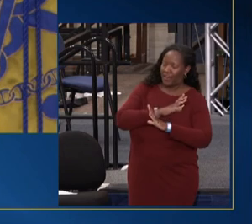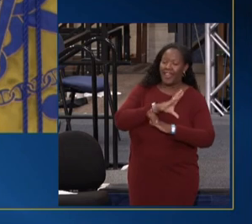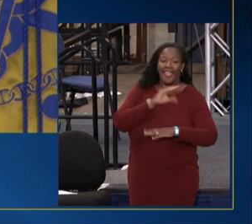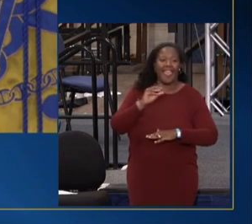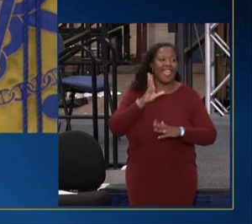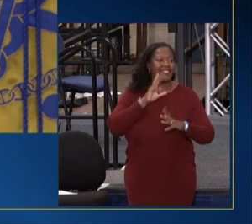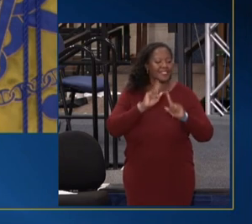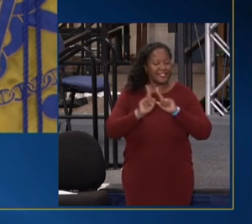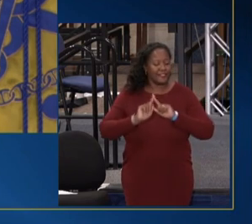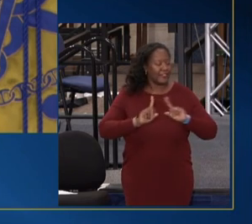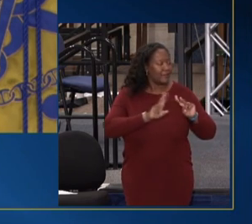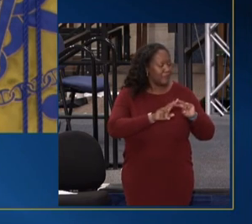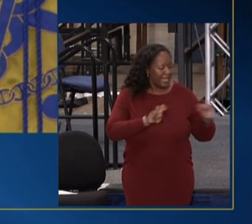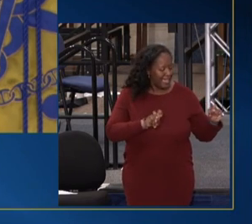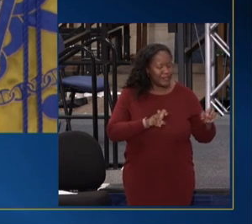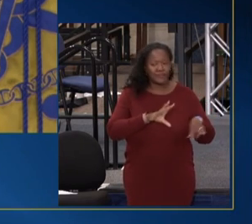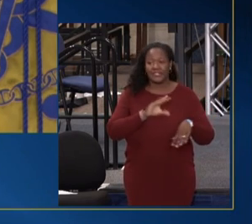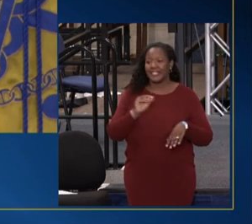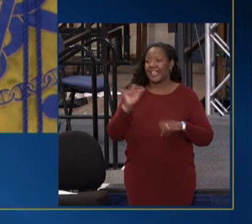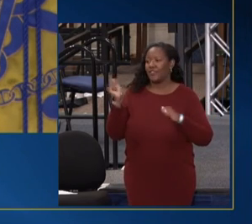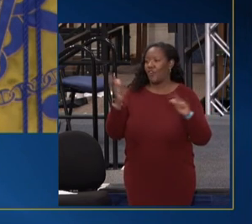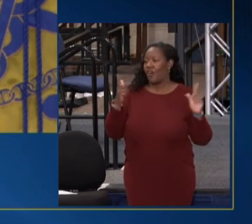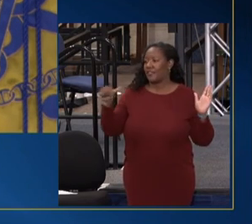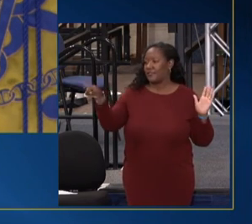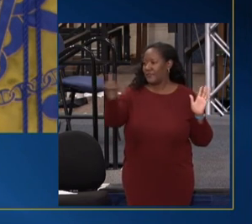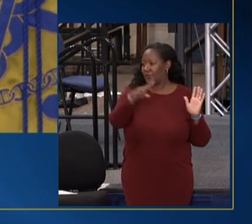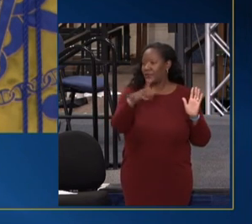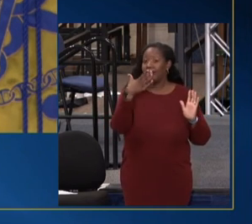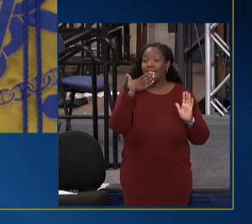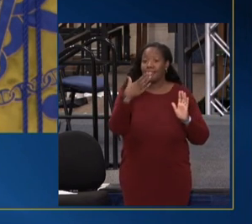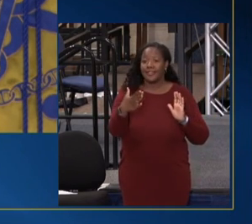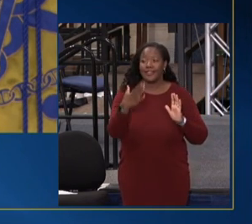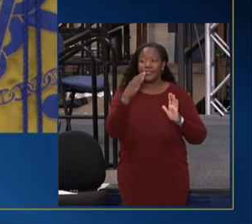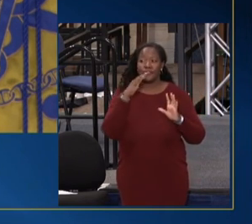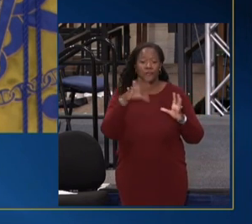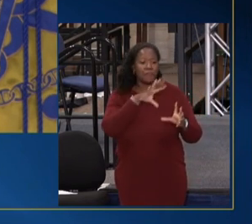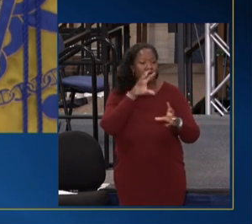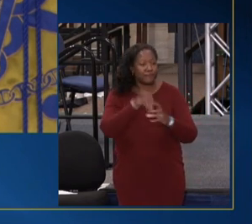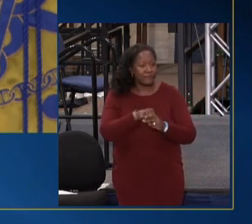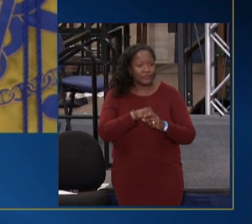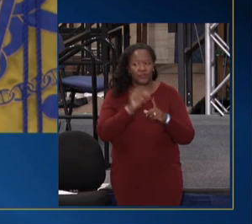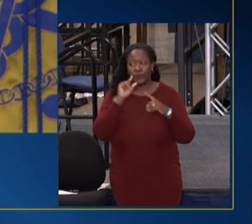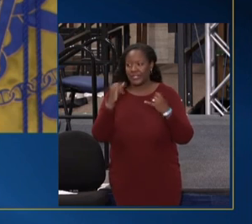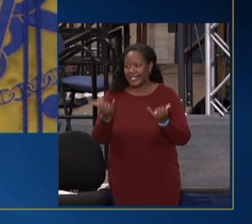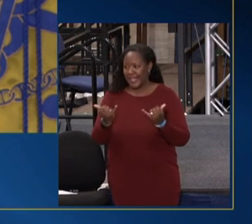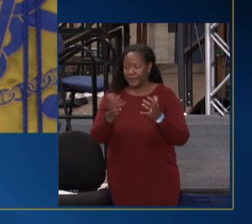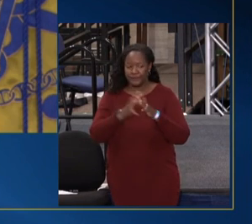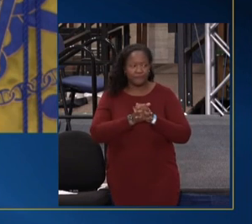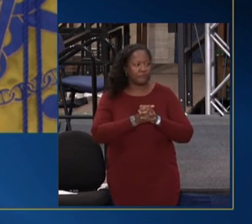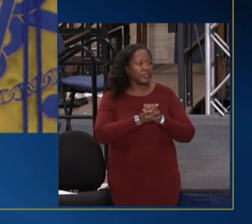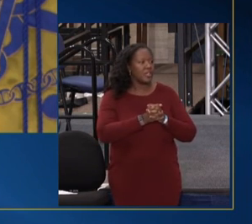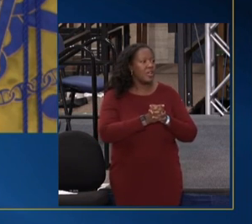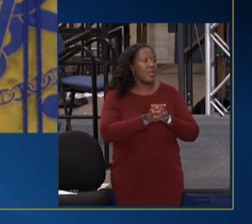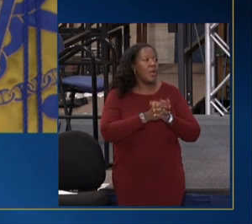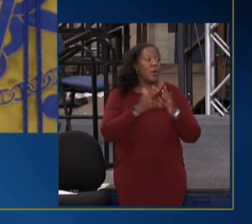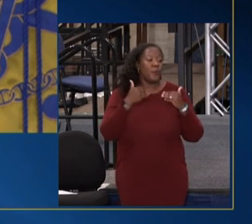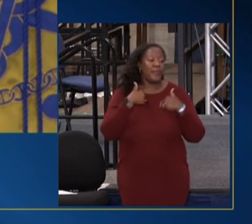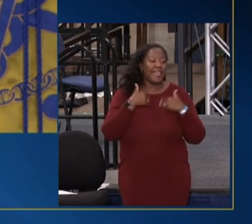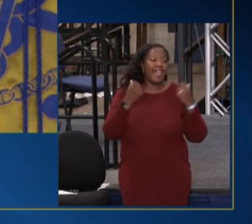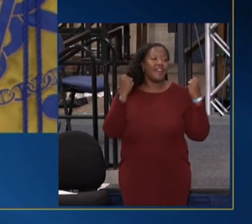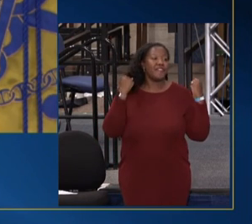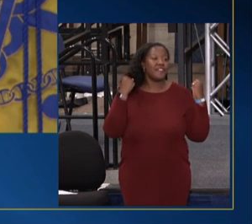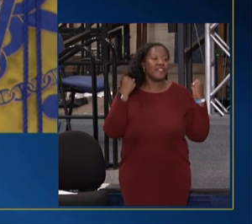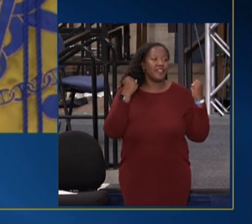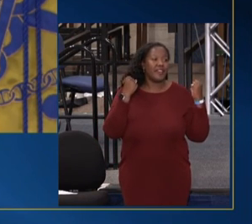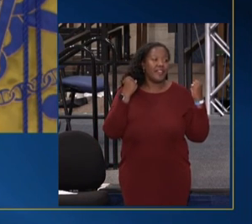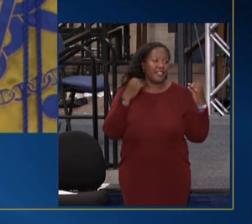you, I just want to say thank you for participating with us today. We really have